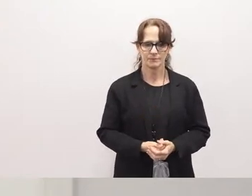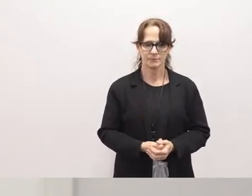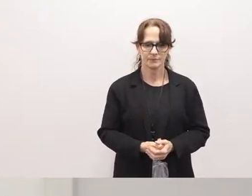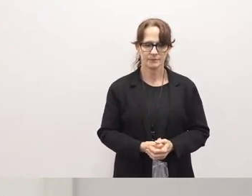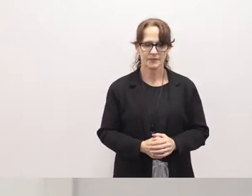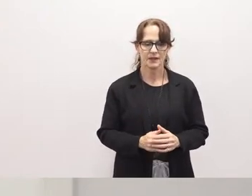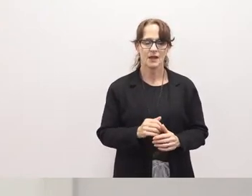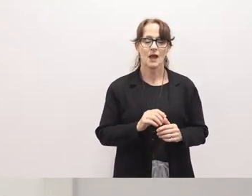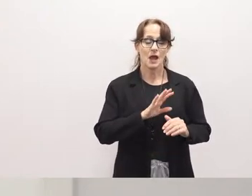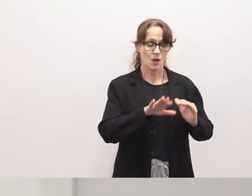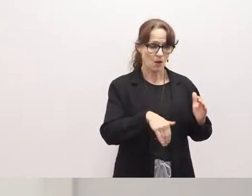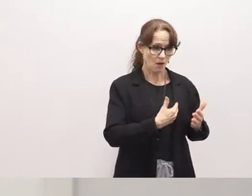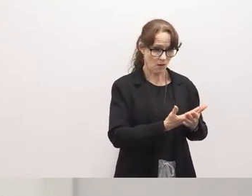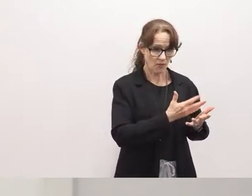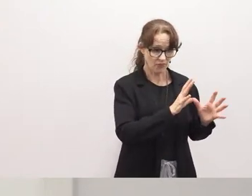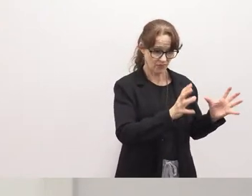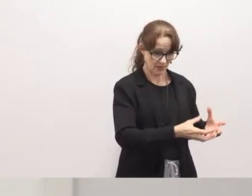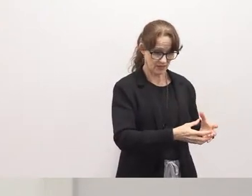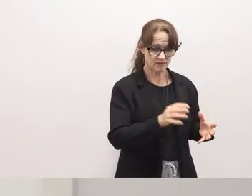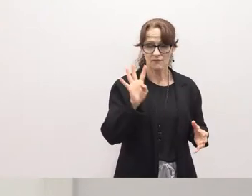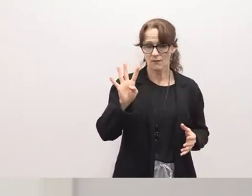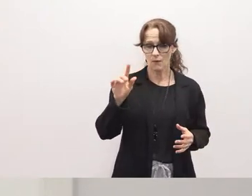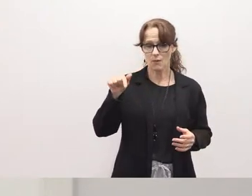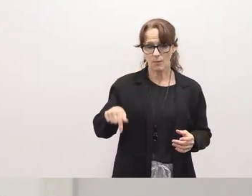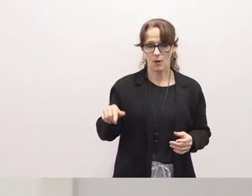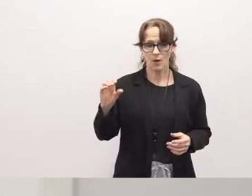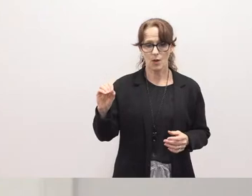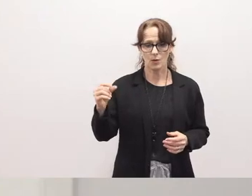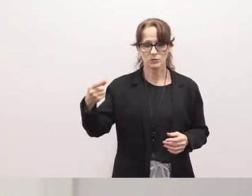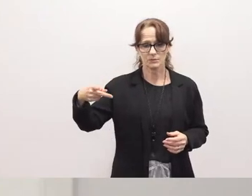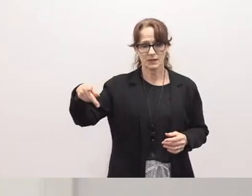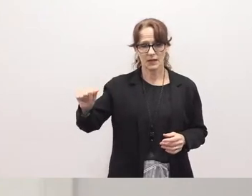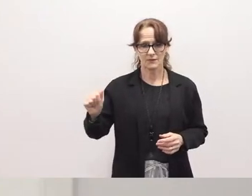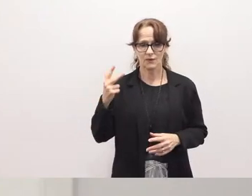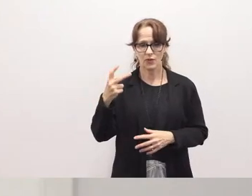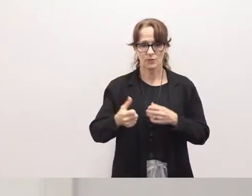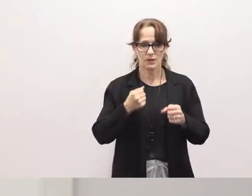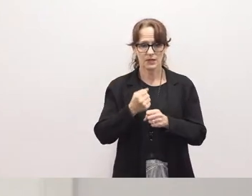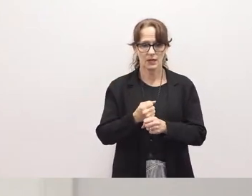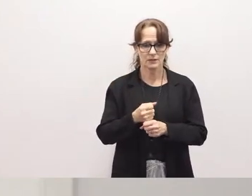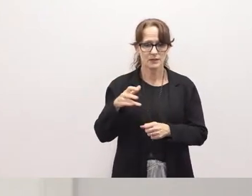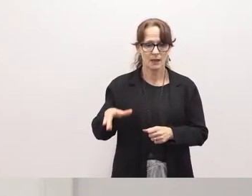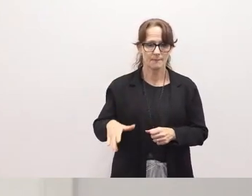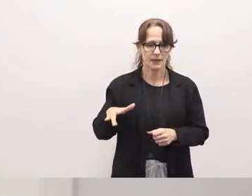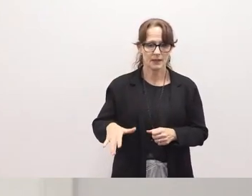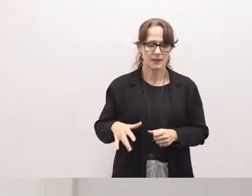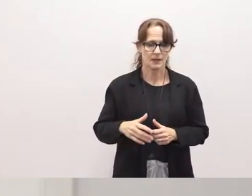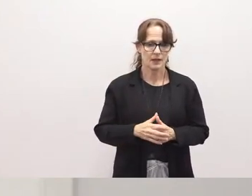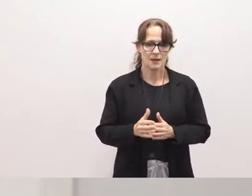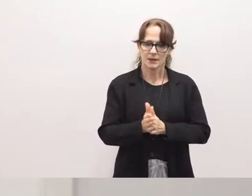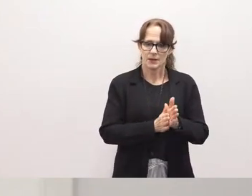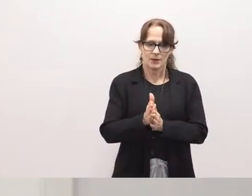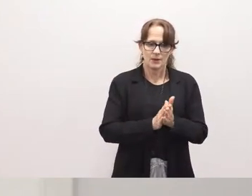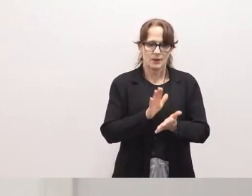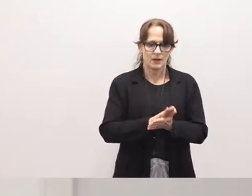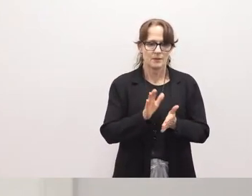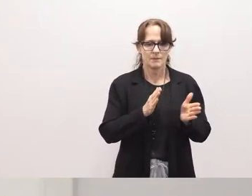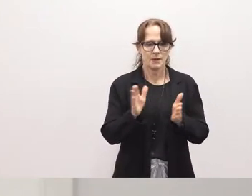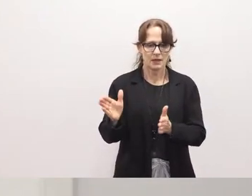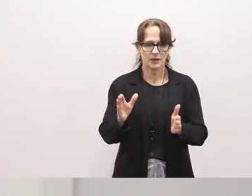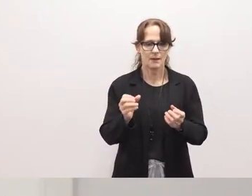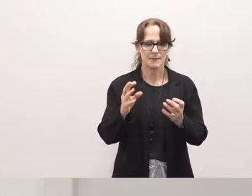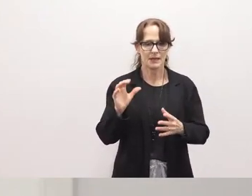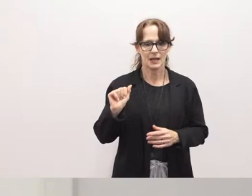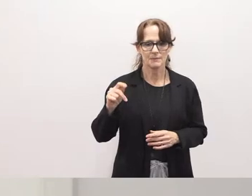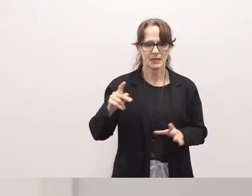she has maintained a 4.0 GPA for the past 3 years at Millikan, and she says, "I'm in a rigorous academic pathway. I've taken many